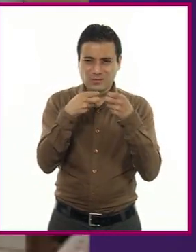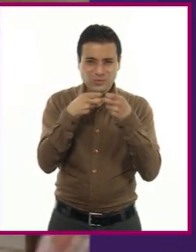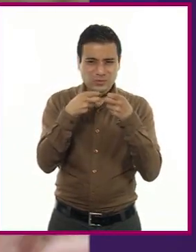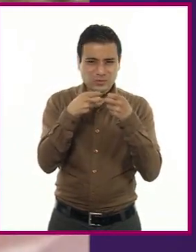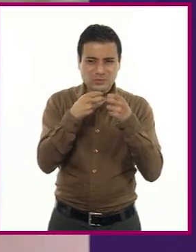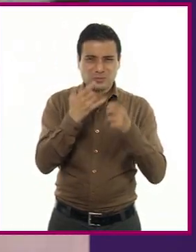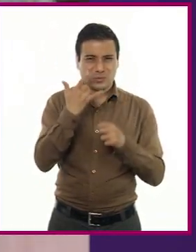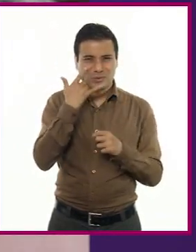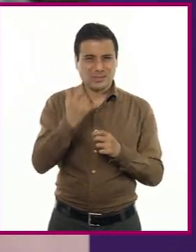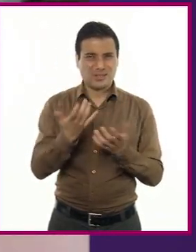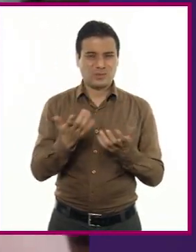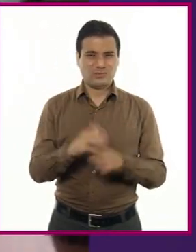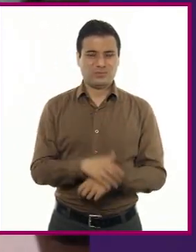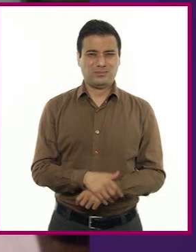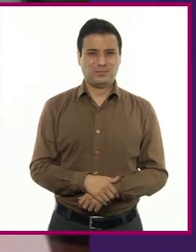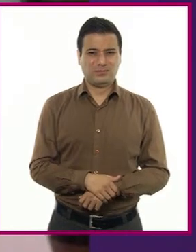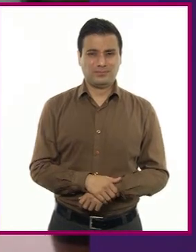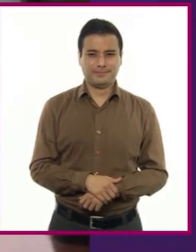here.